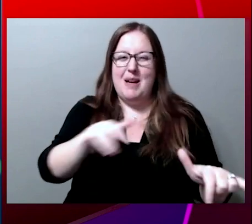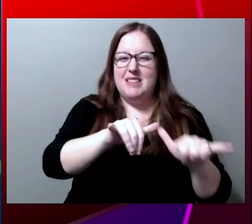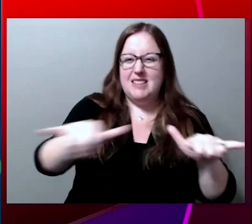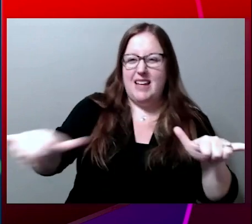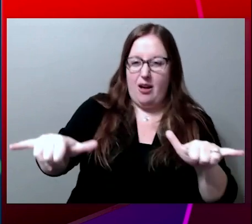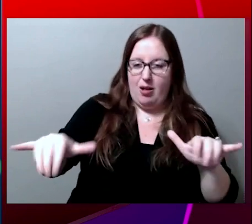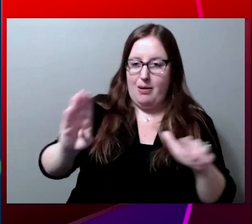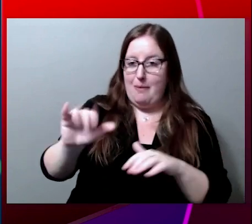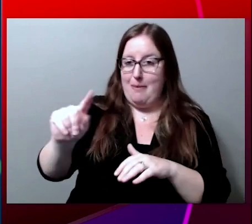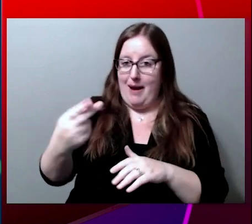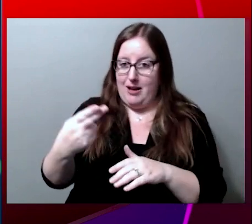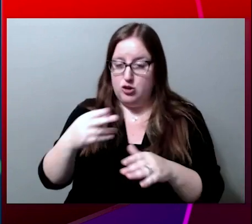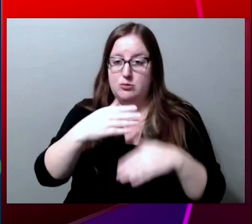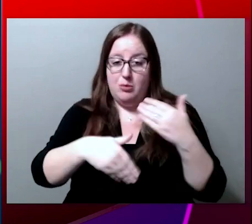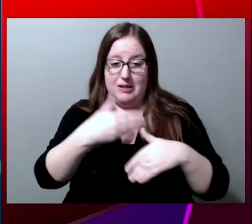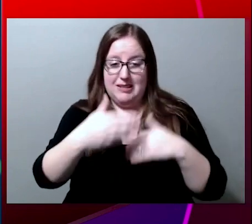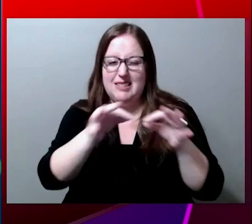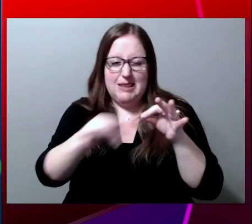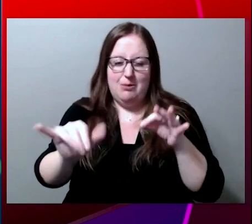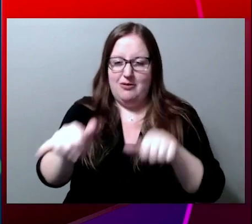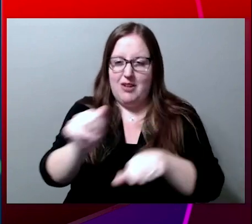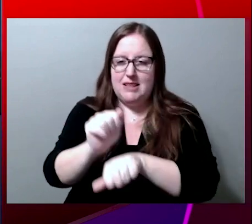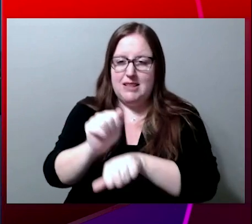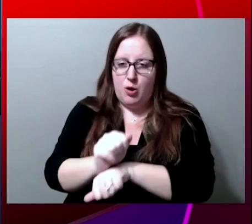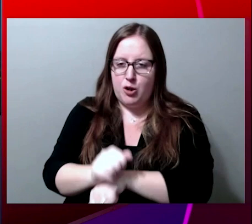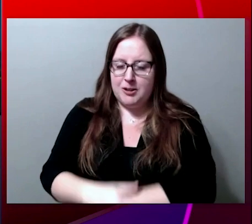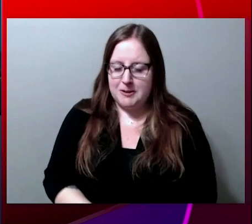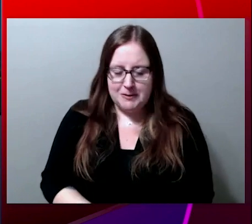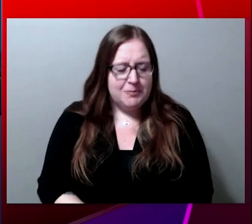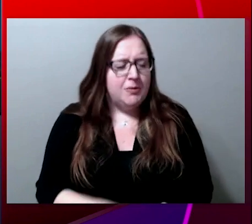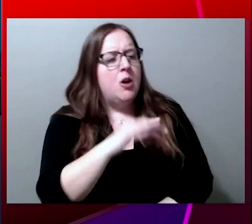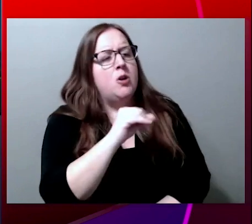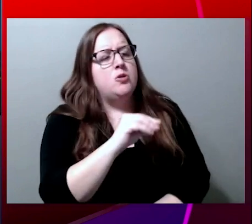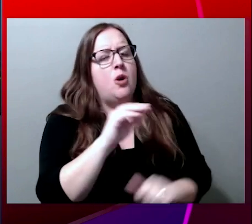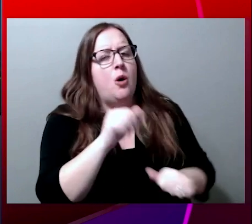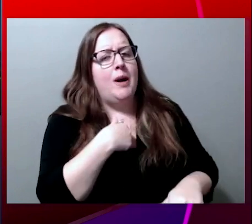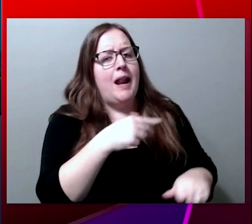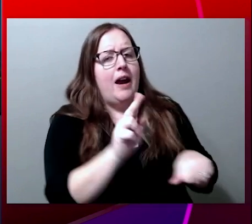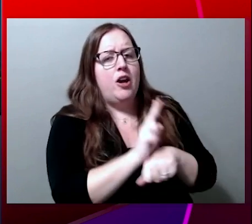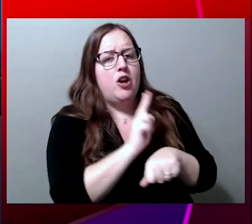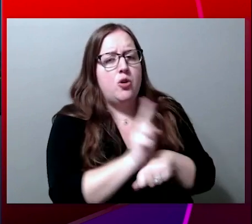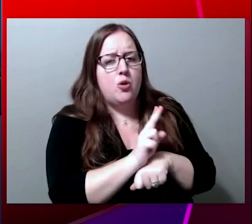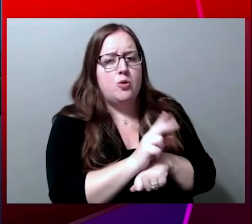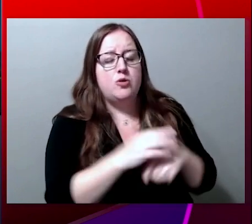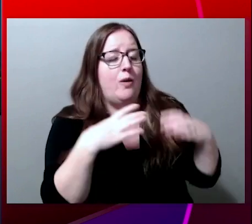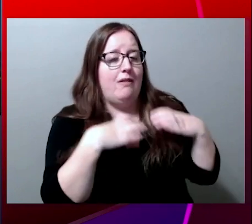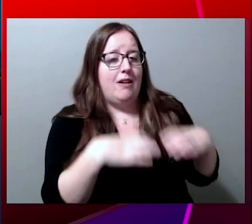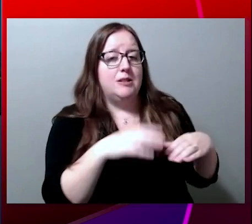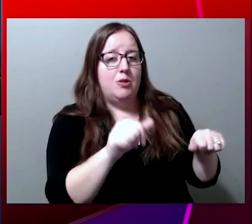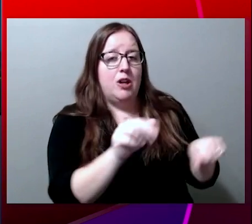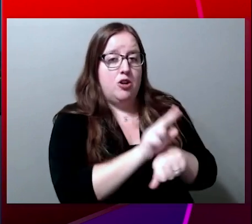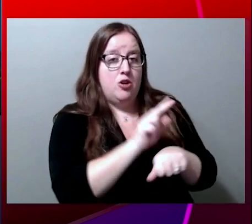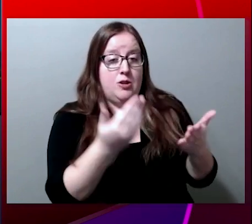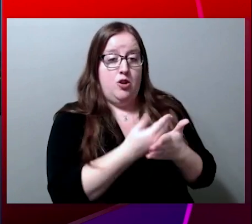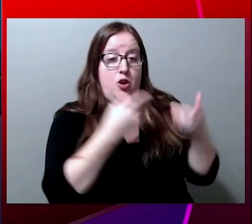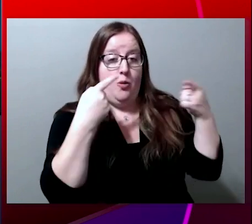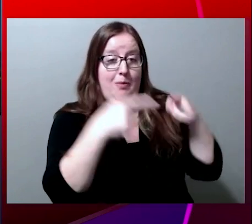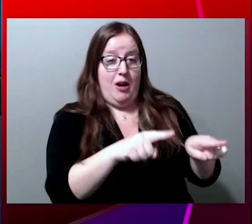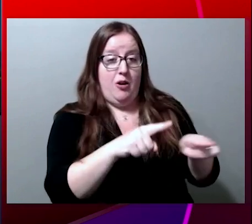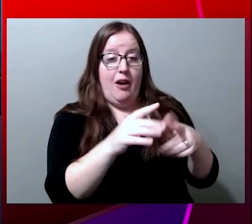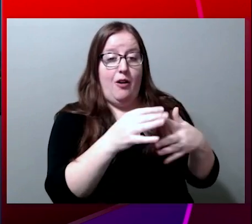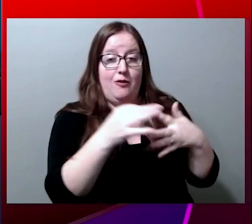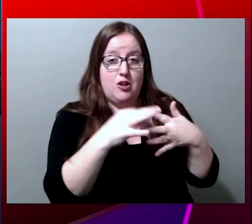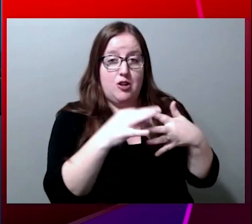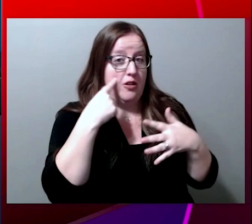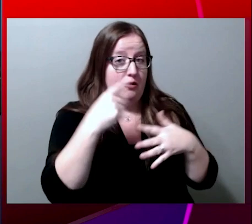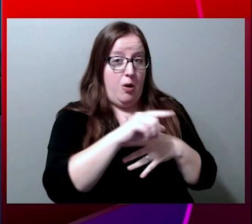really simplifies the work that they need to do. So can I use, or can a customer use this new parallel feature for anything